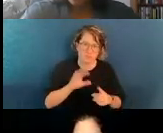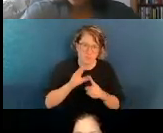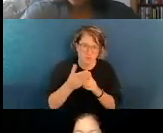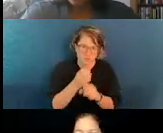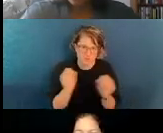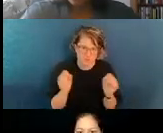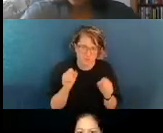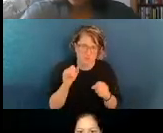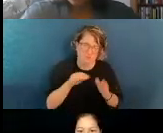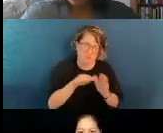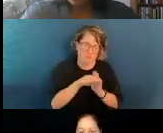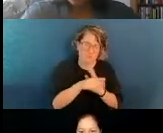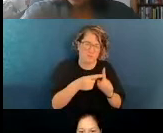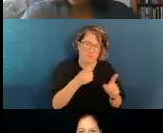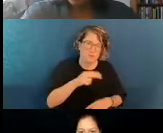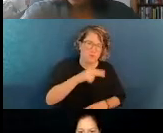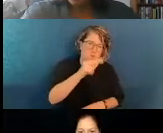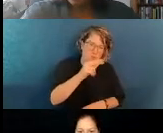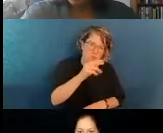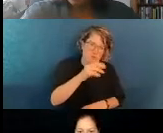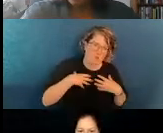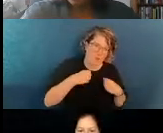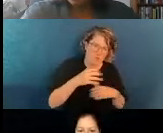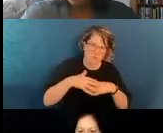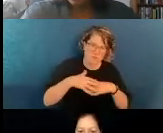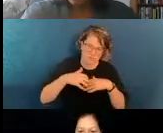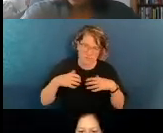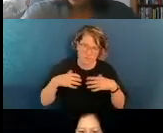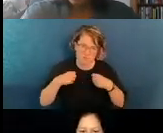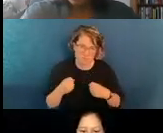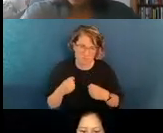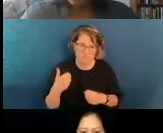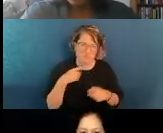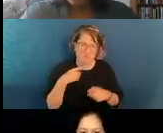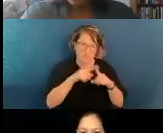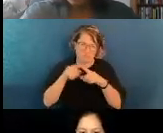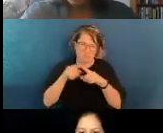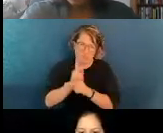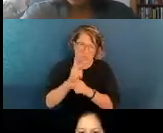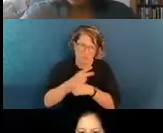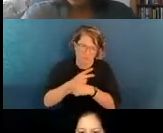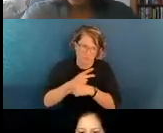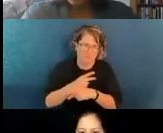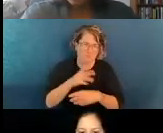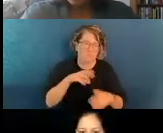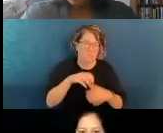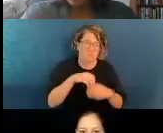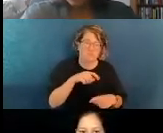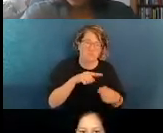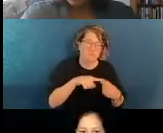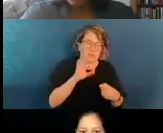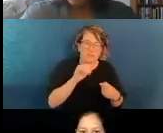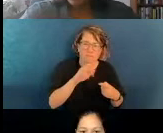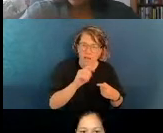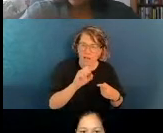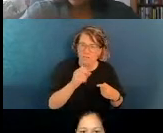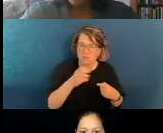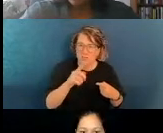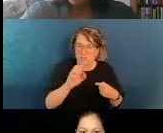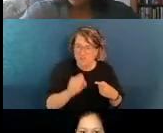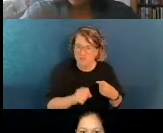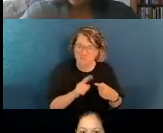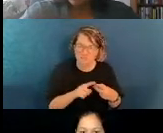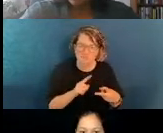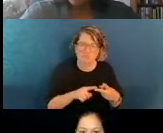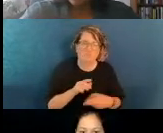Northern Health. We have a series of products, including fact sheets, including animated